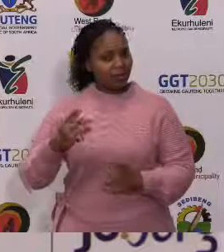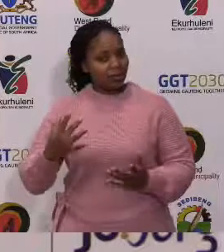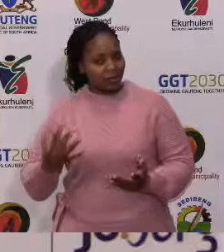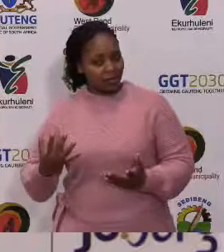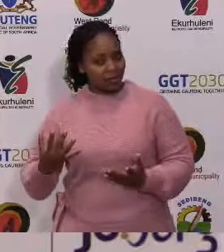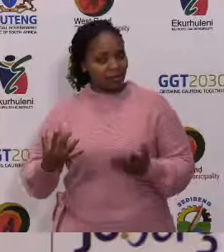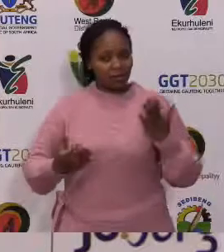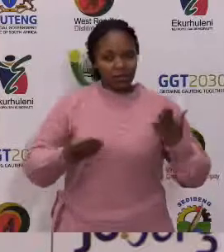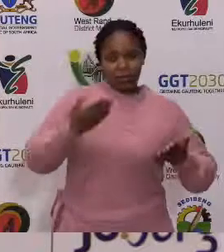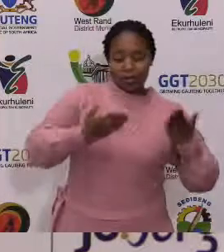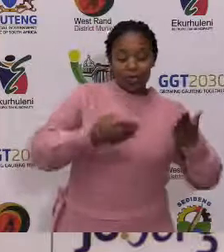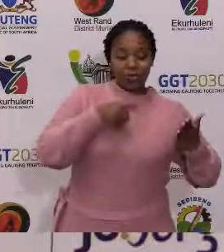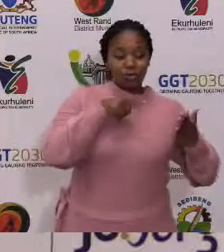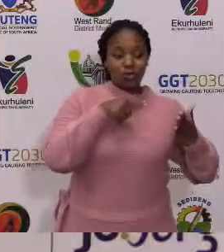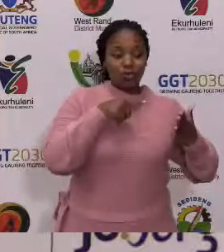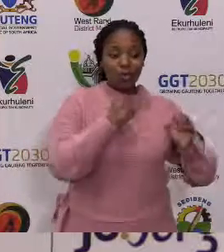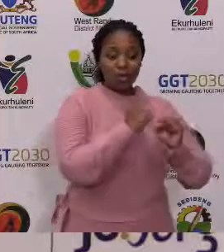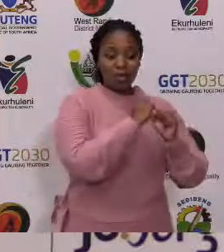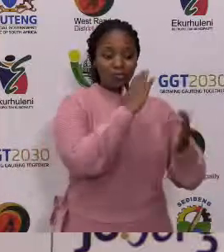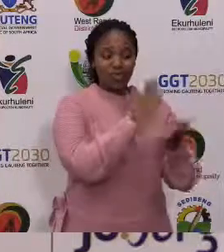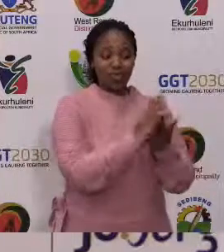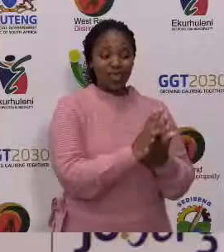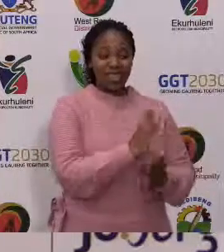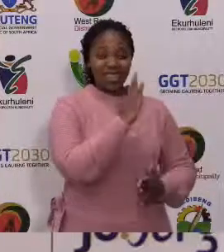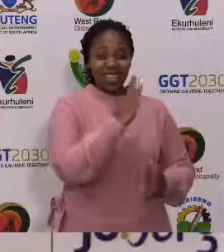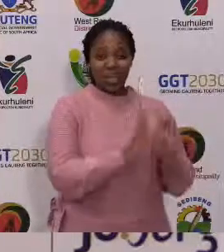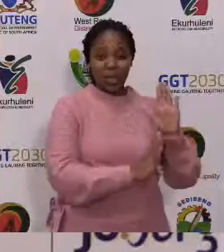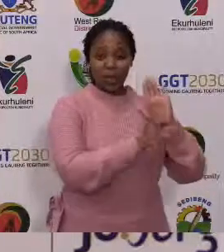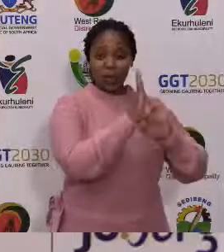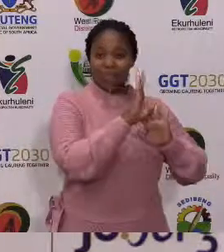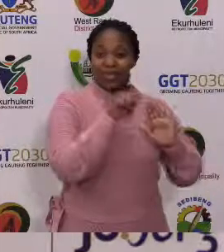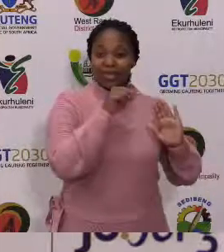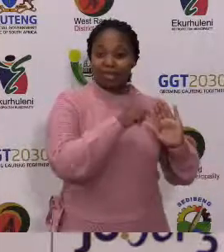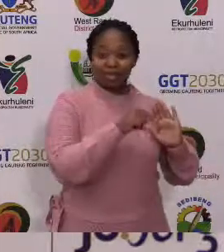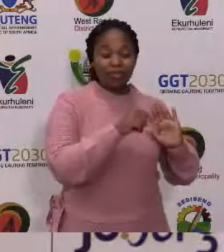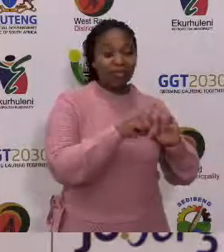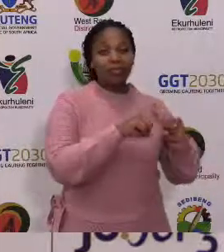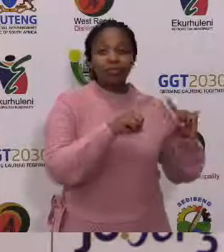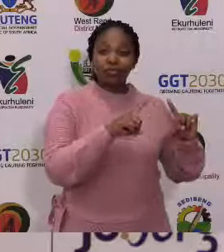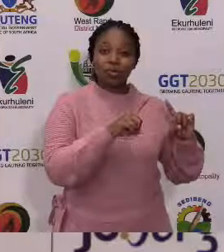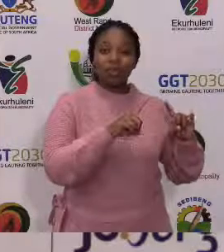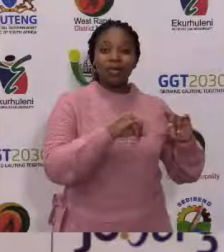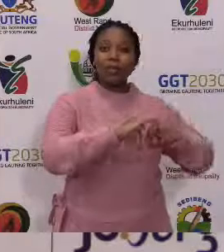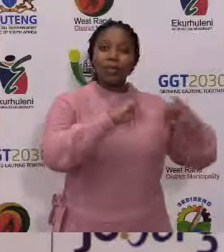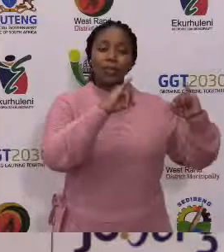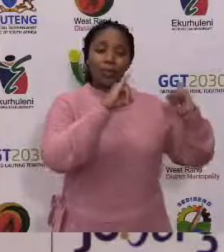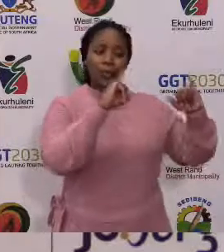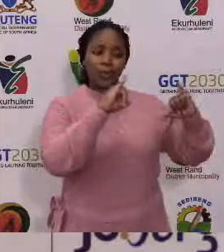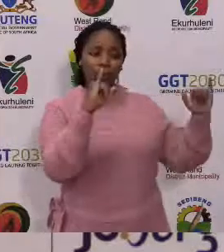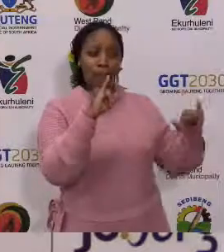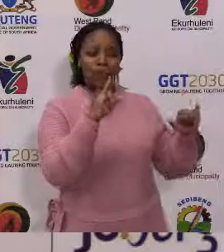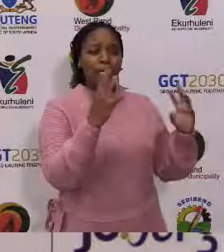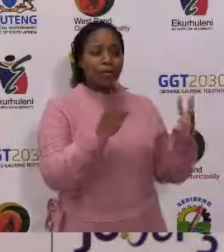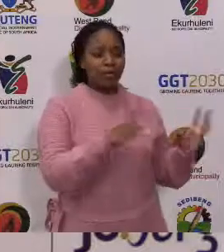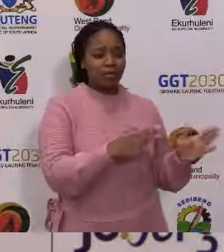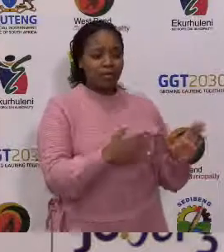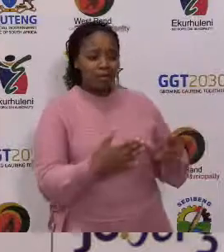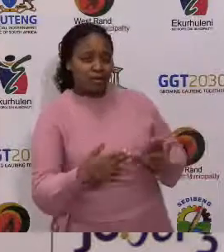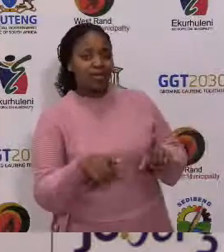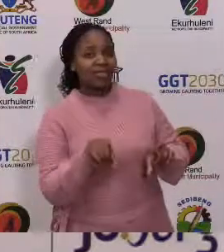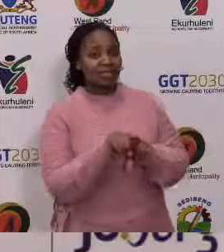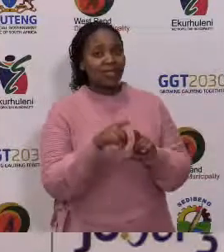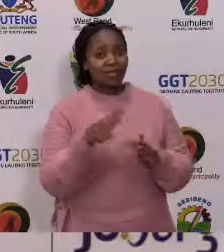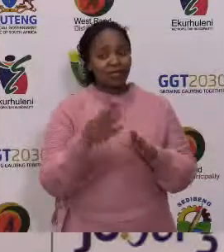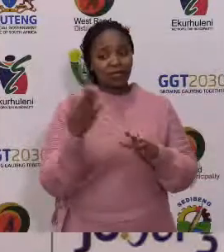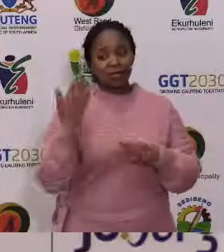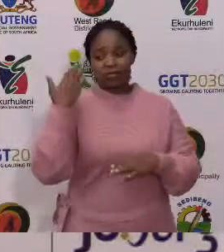as of ensuring that the third wave is not as severe as what we have gone through